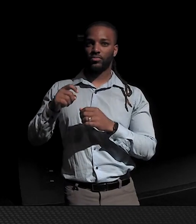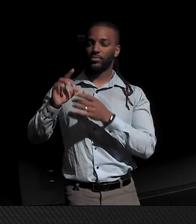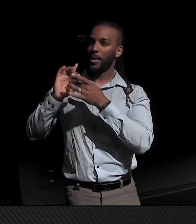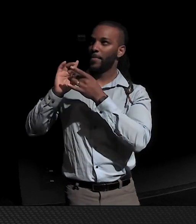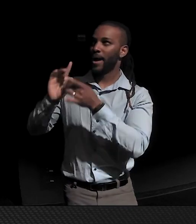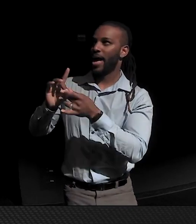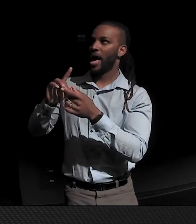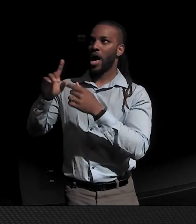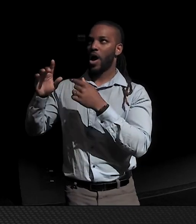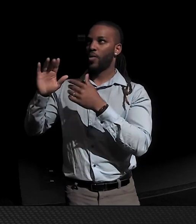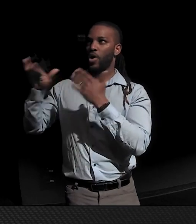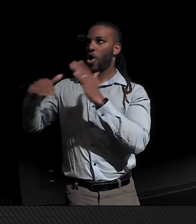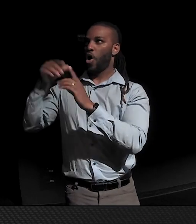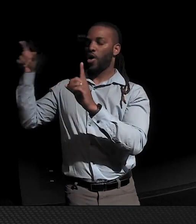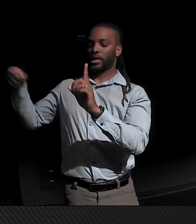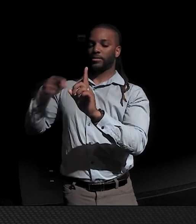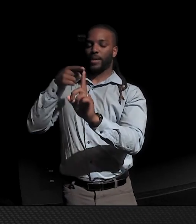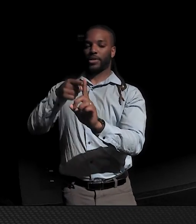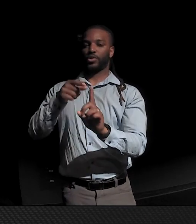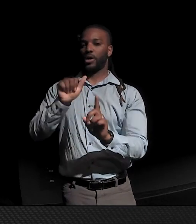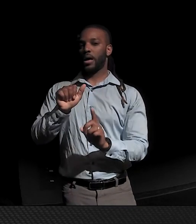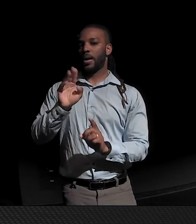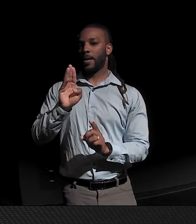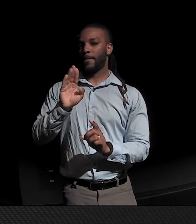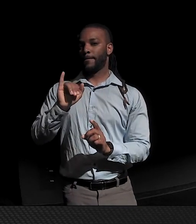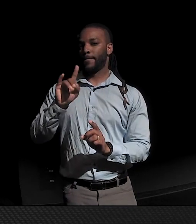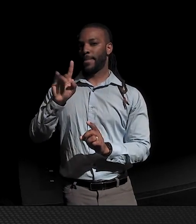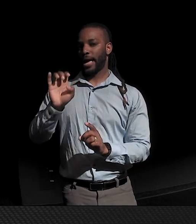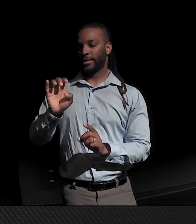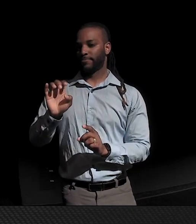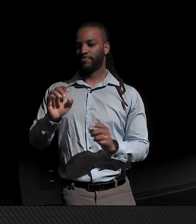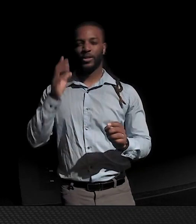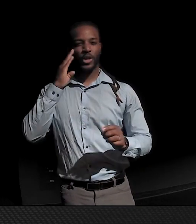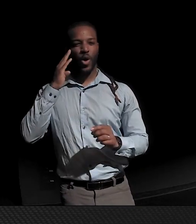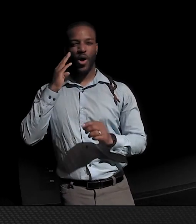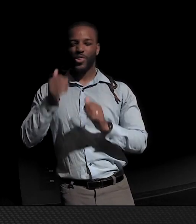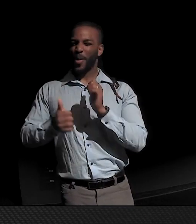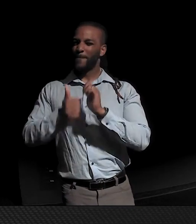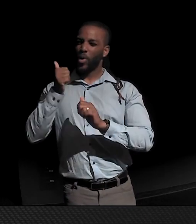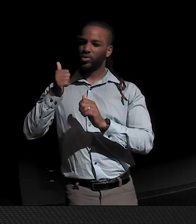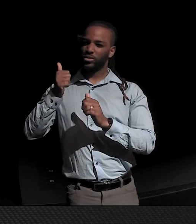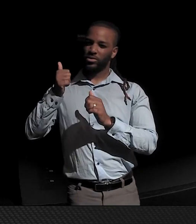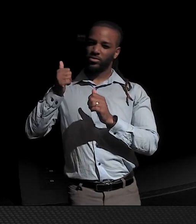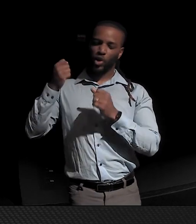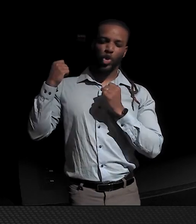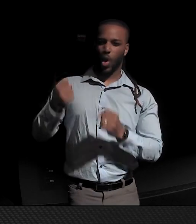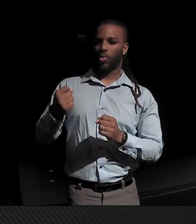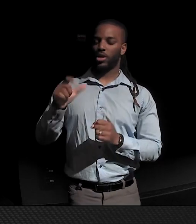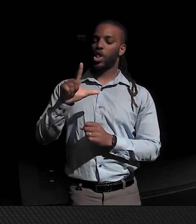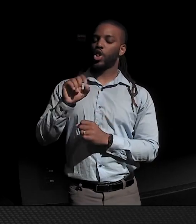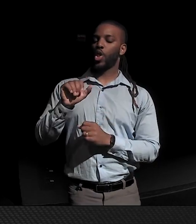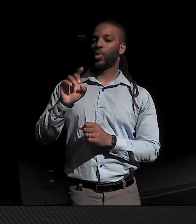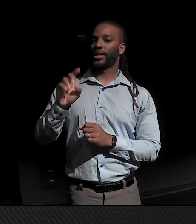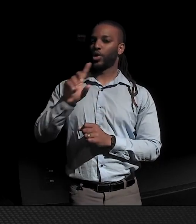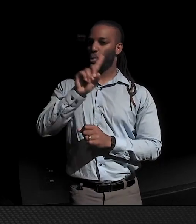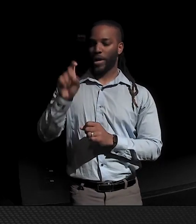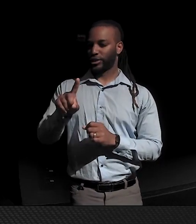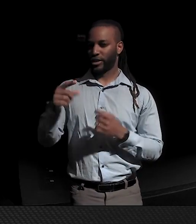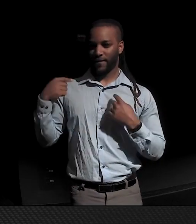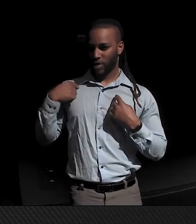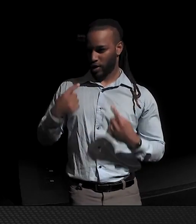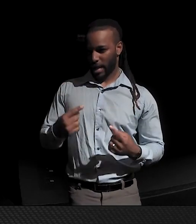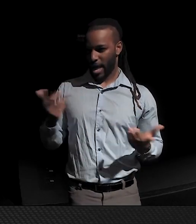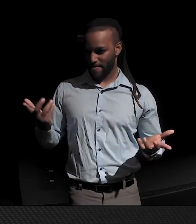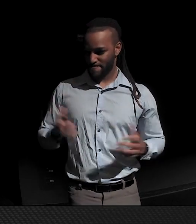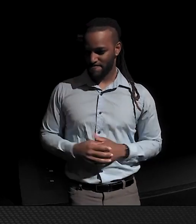all comes back to it, abiding in Jesus. So you want to know what I think is the most loaded question of all time? The most